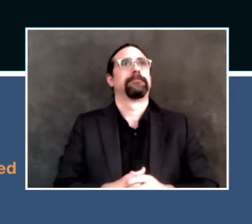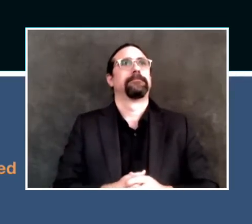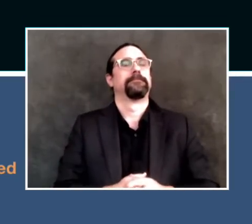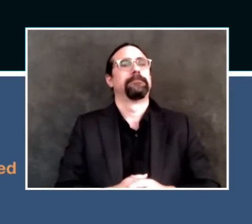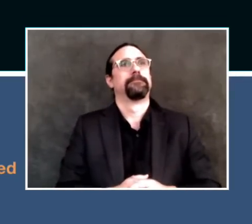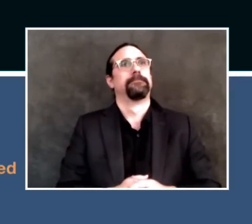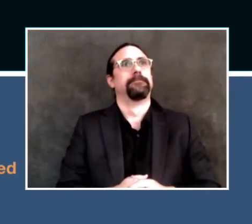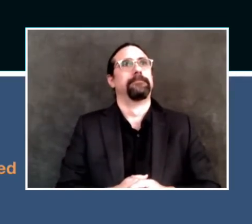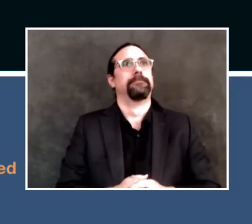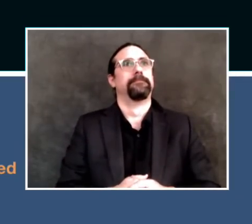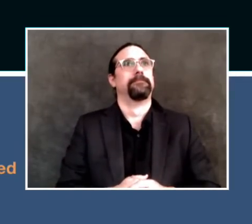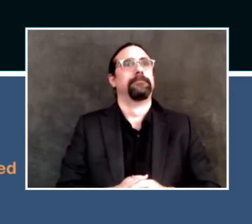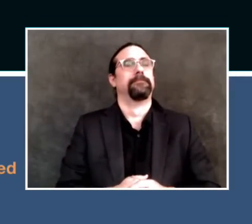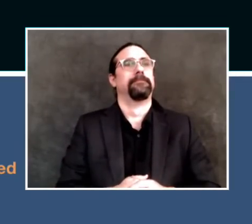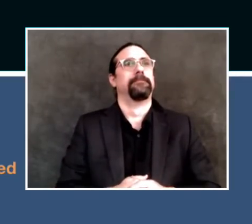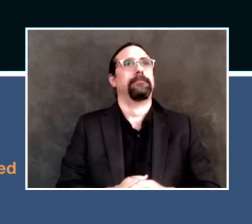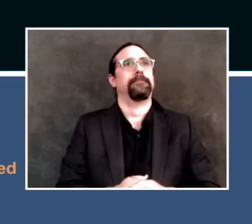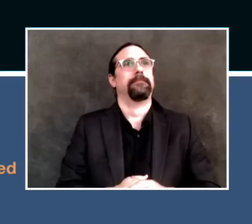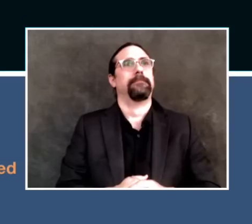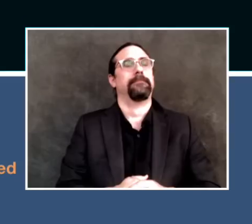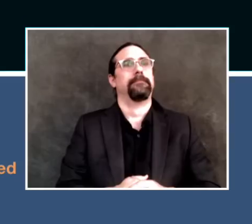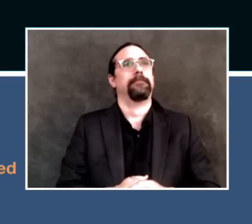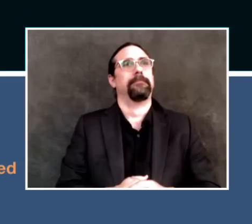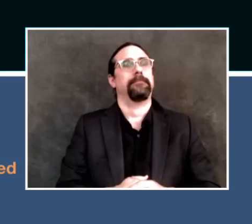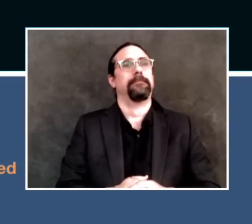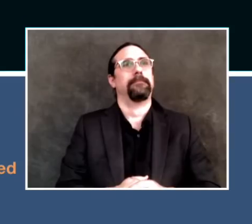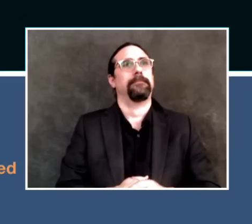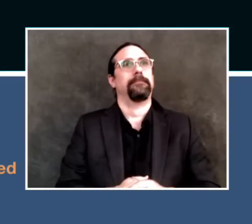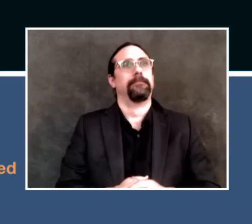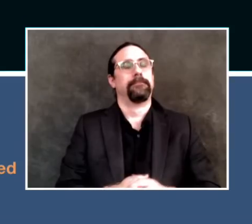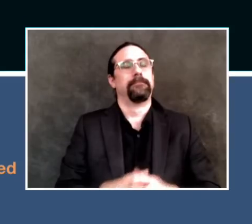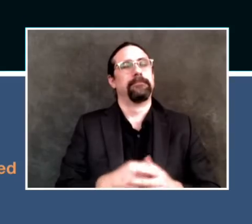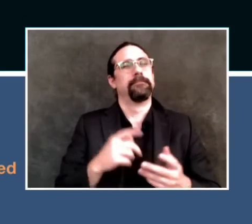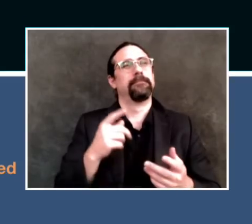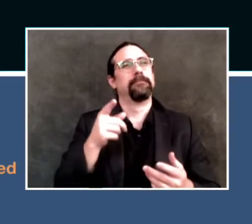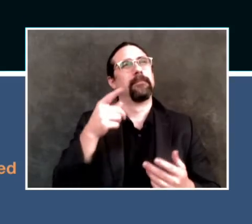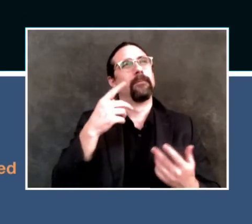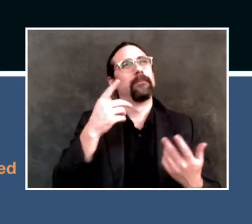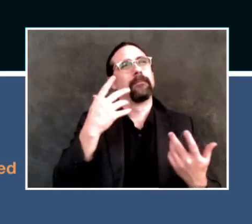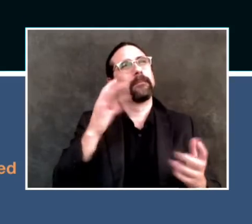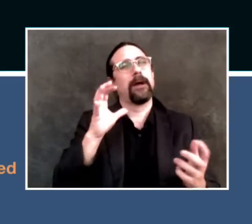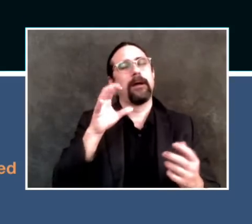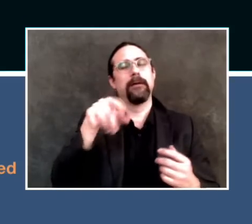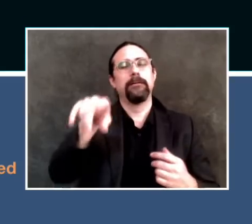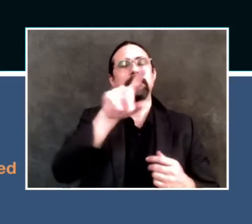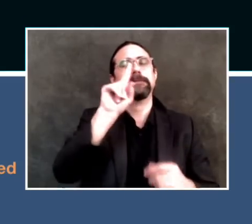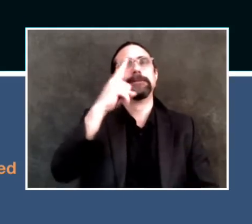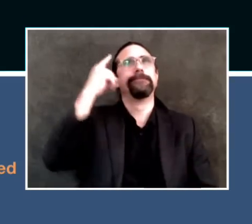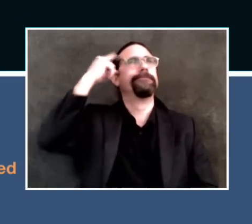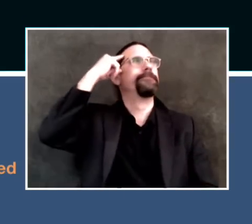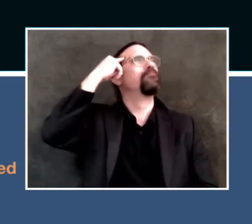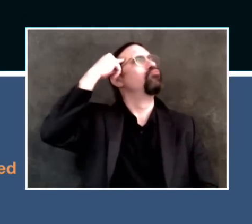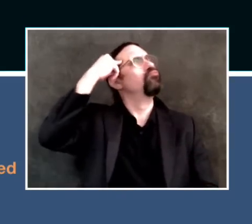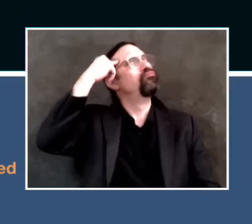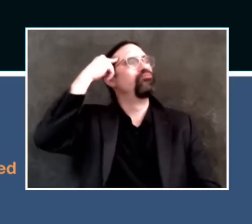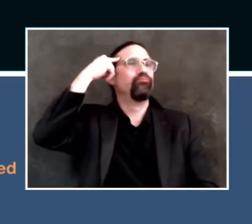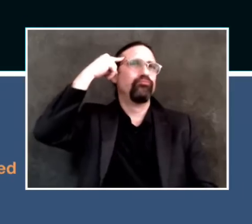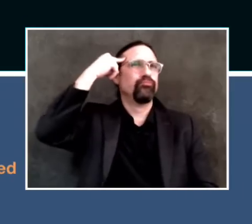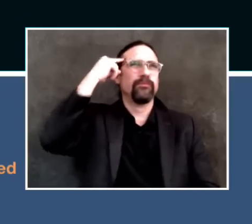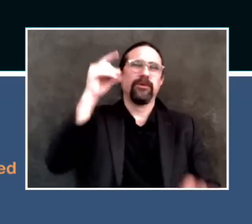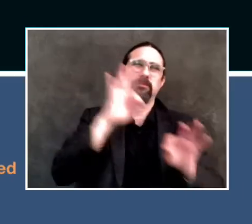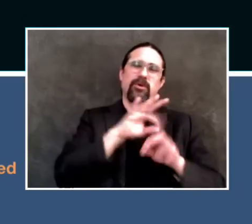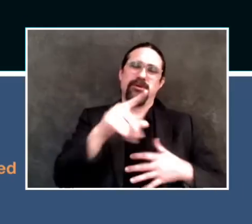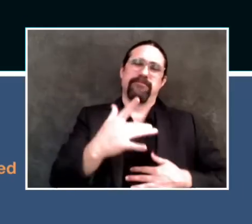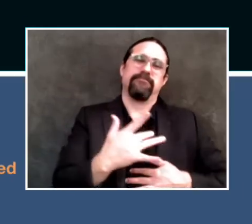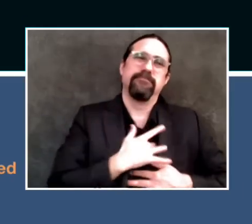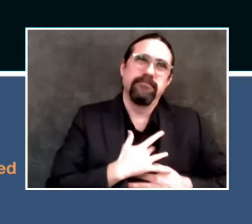grip. We get overconfident. This is what can happen. You think things are going good, and then suddenly it's back with